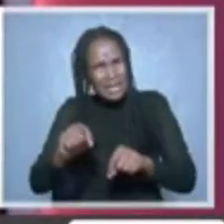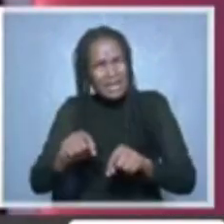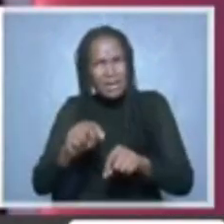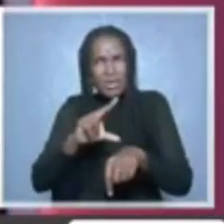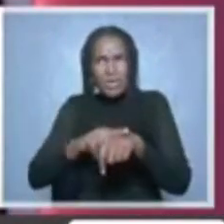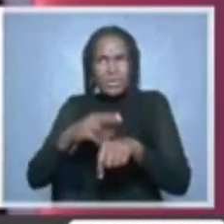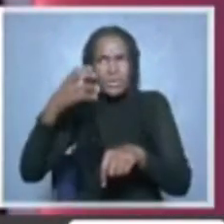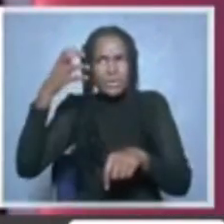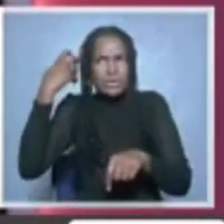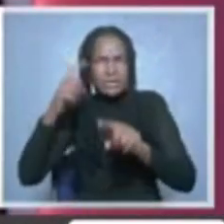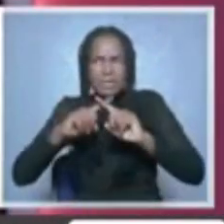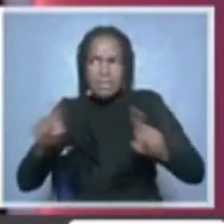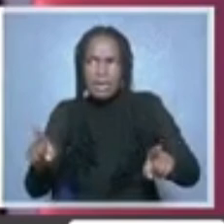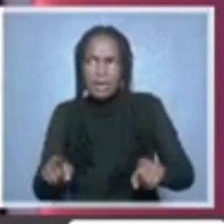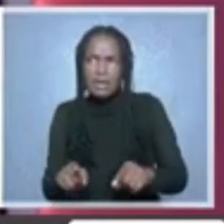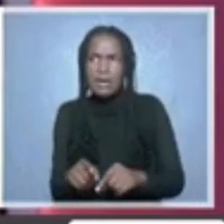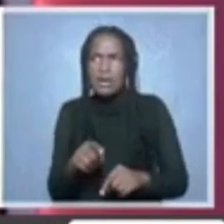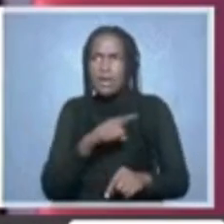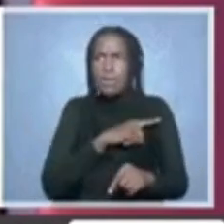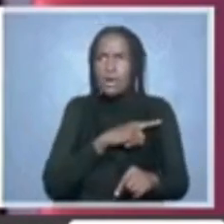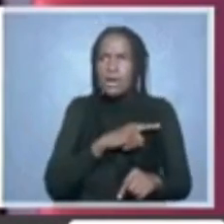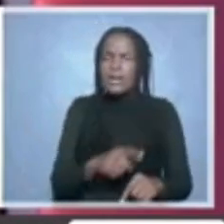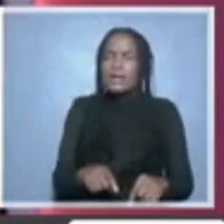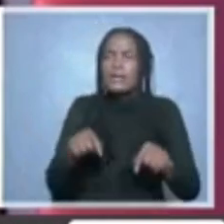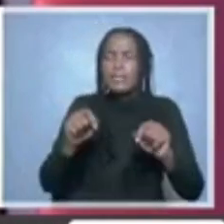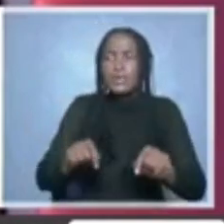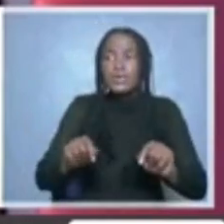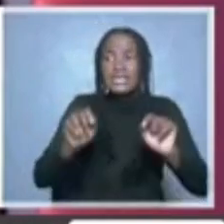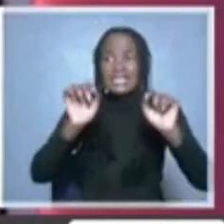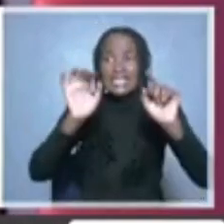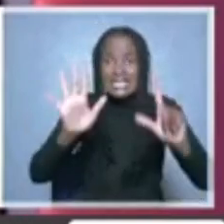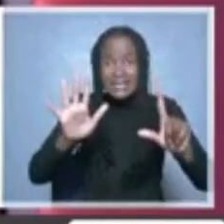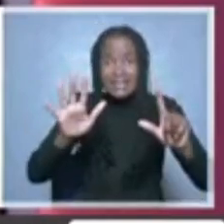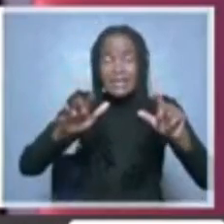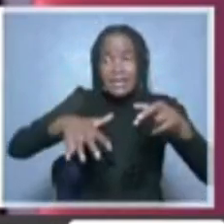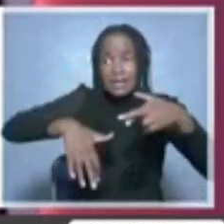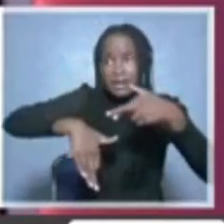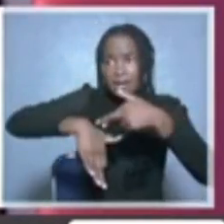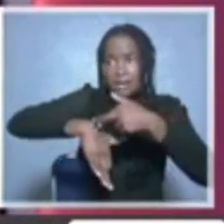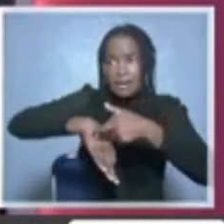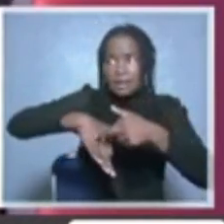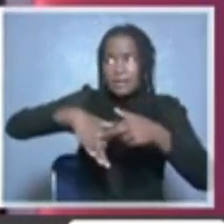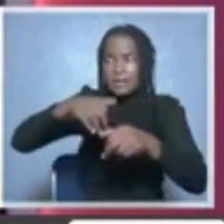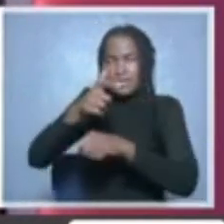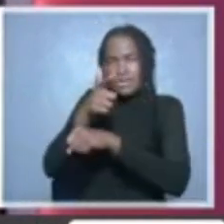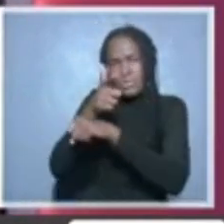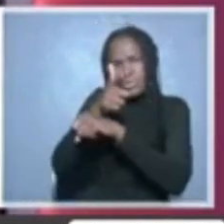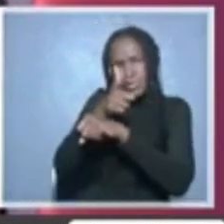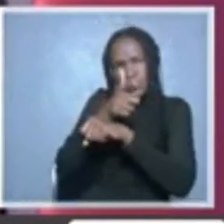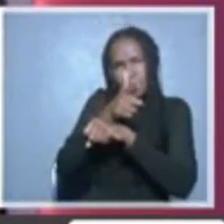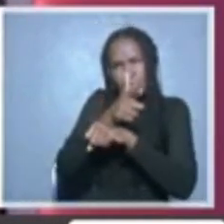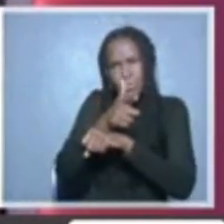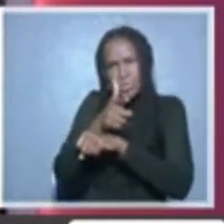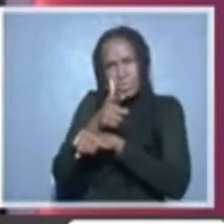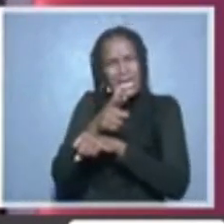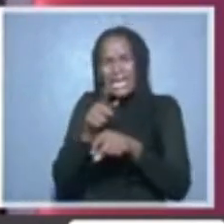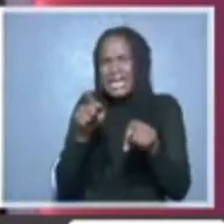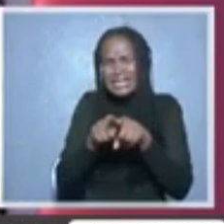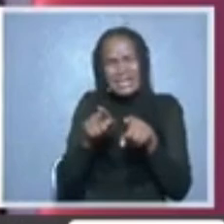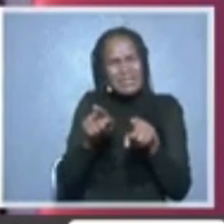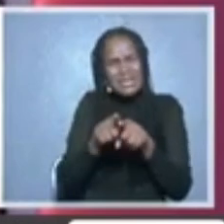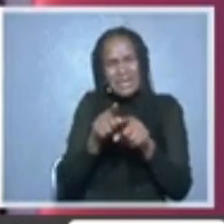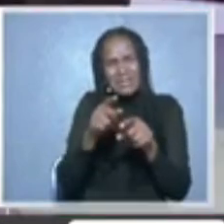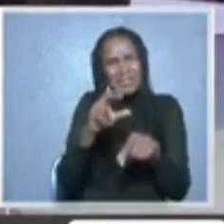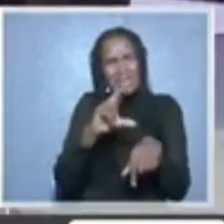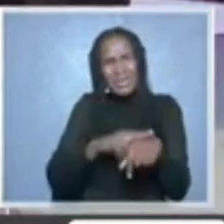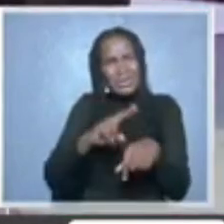to go and cover, the memorial services that were happening in the regions as well. So let's talk about the logistical and